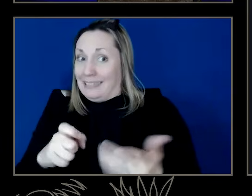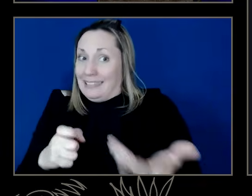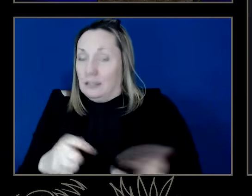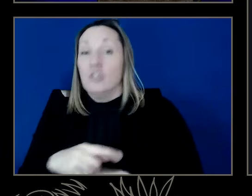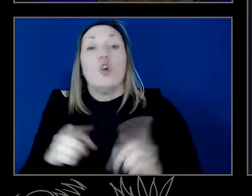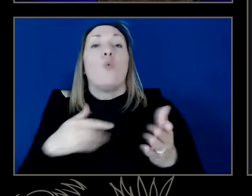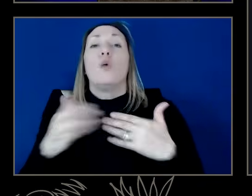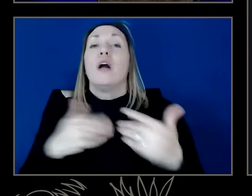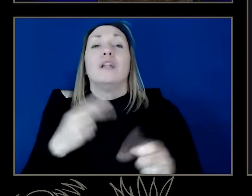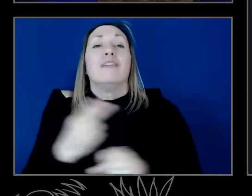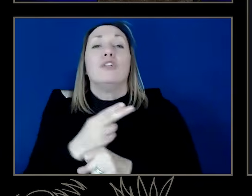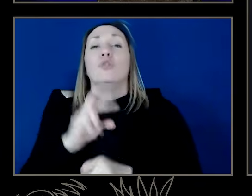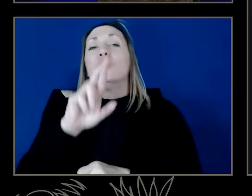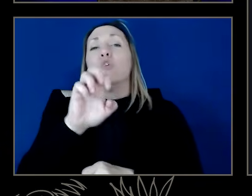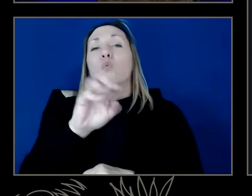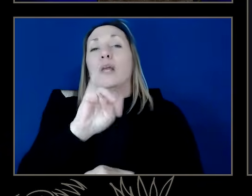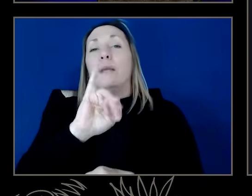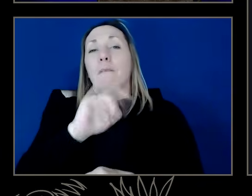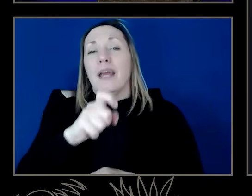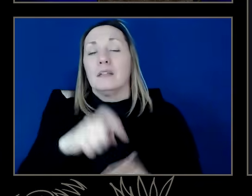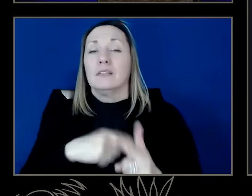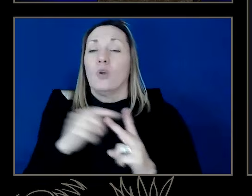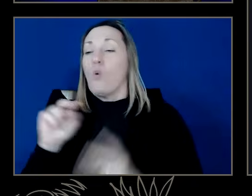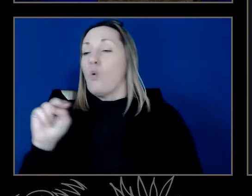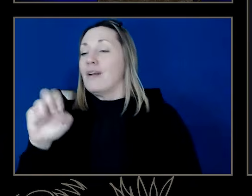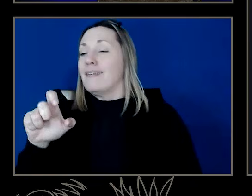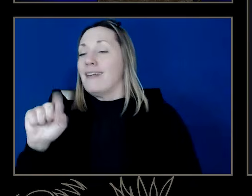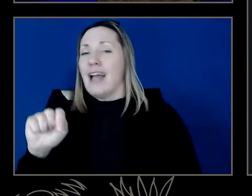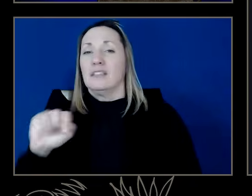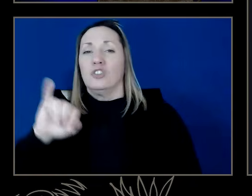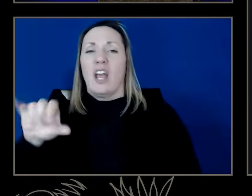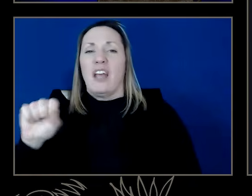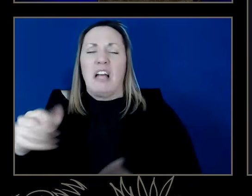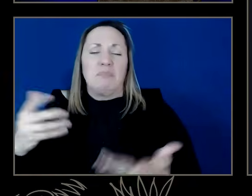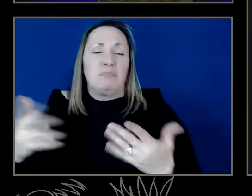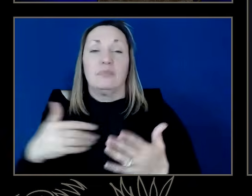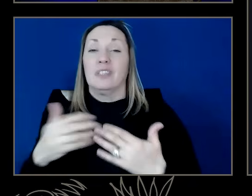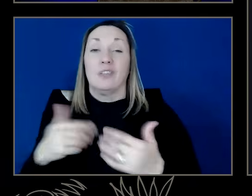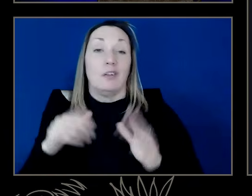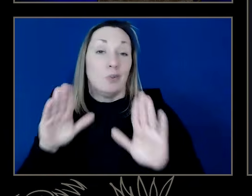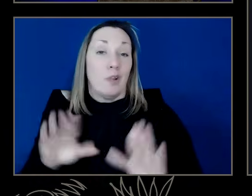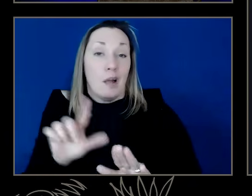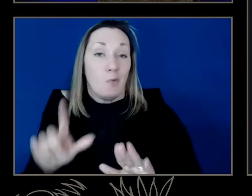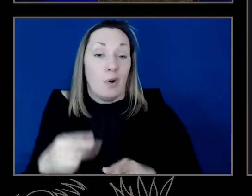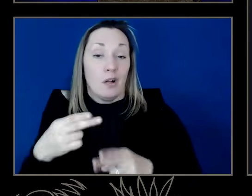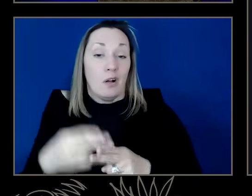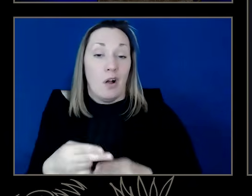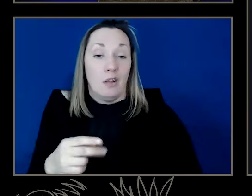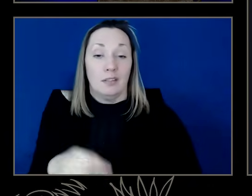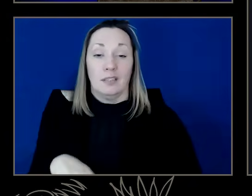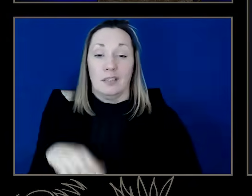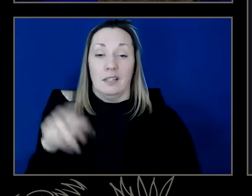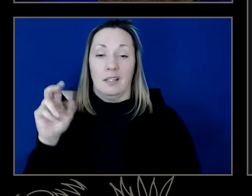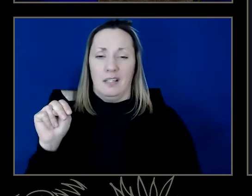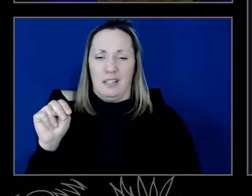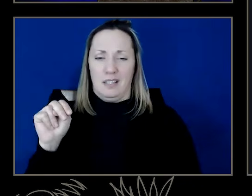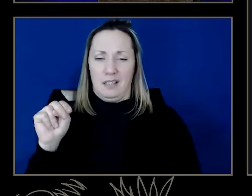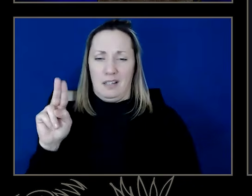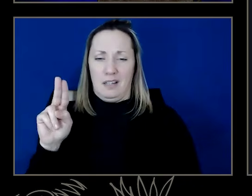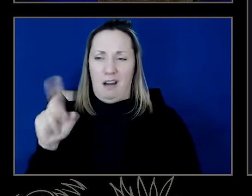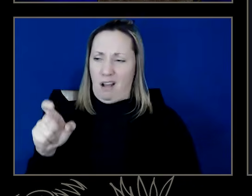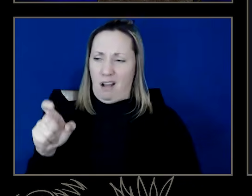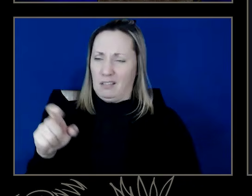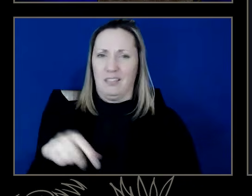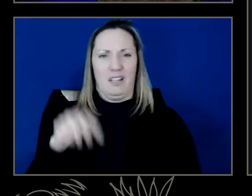Regardless of whether you're using Remix or Next.js, there's also a very awesome library called Nux, however you pronounce that.